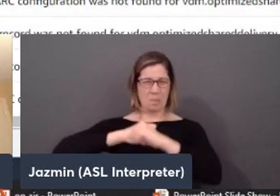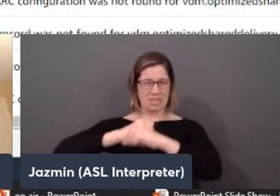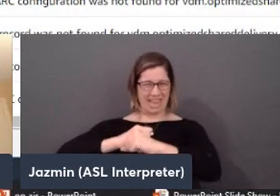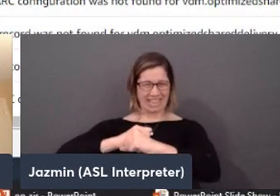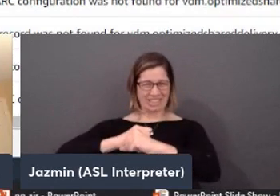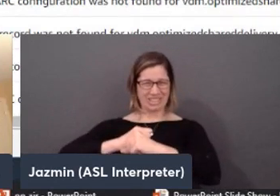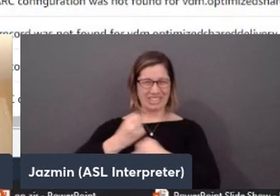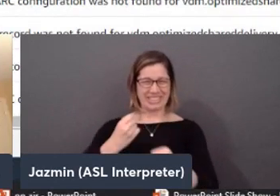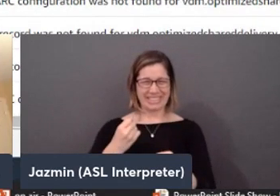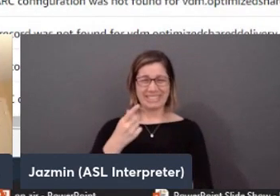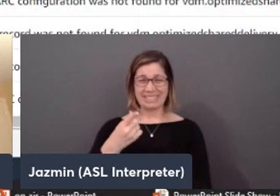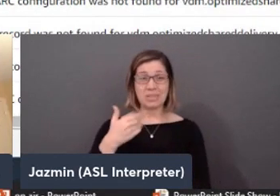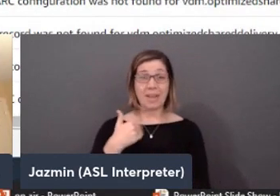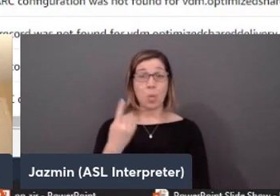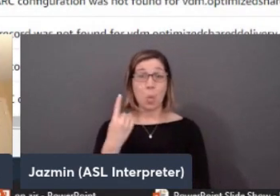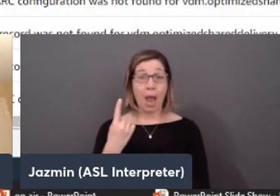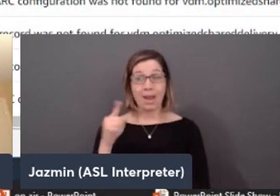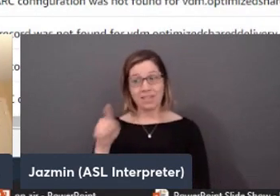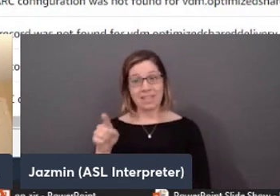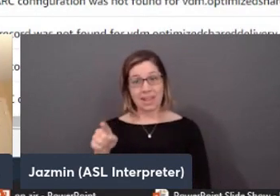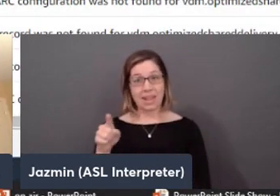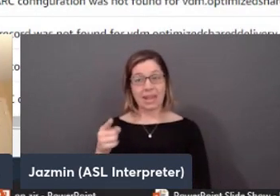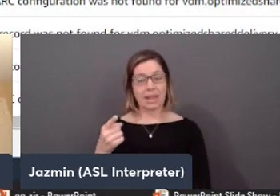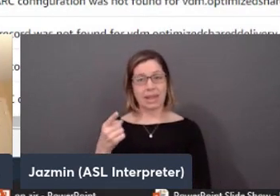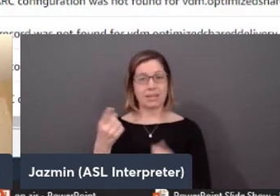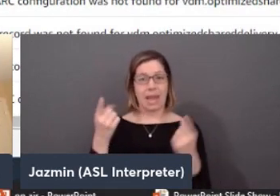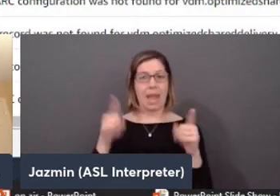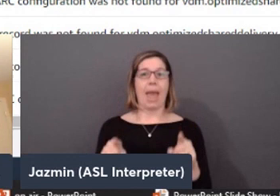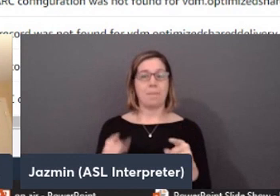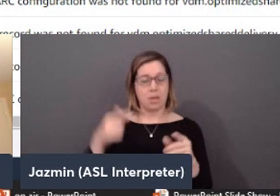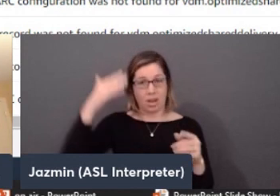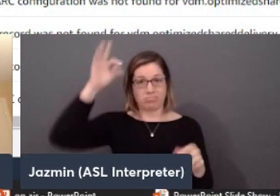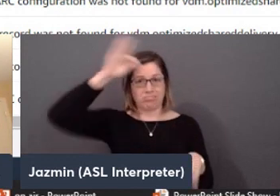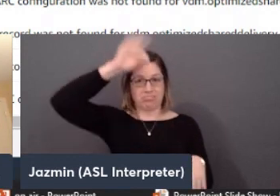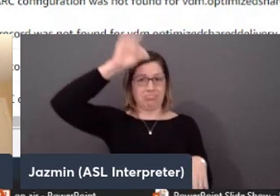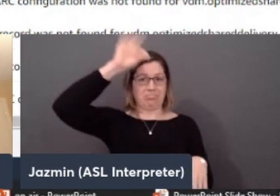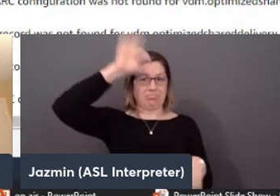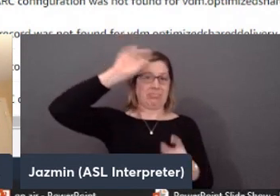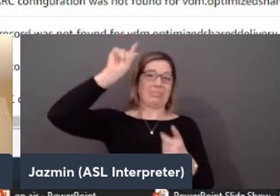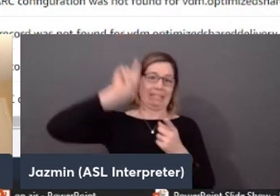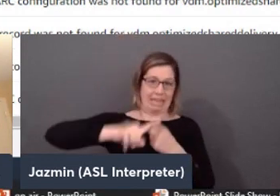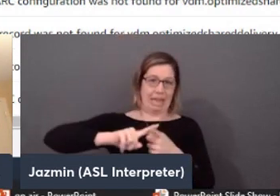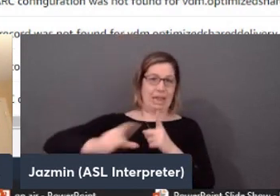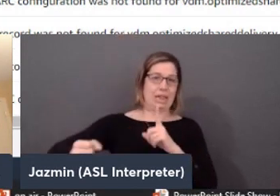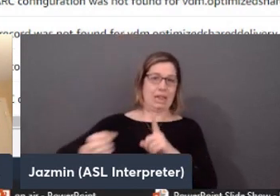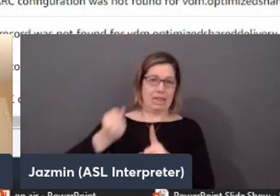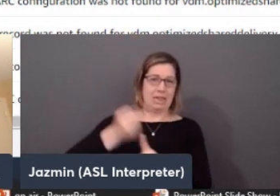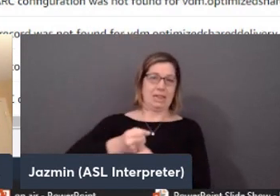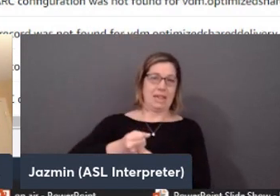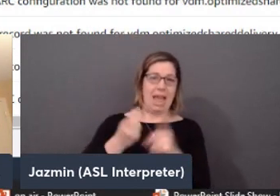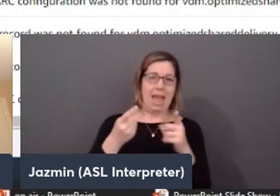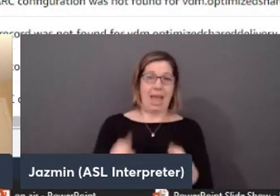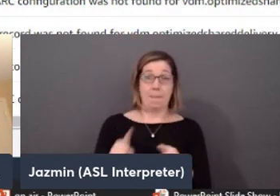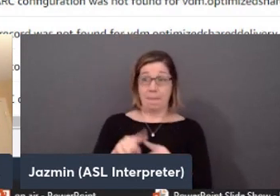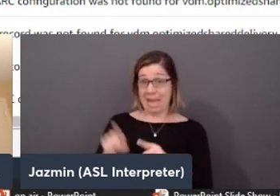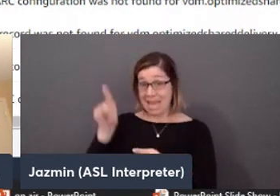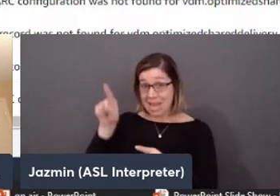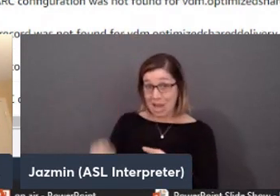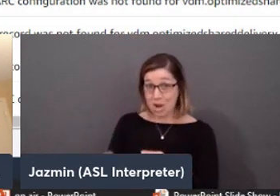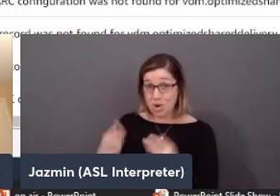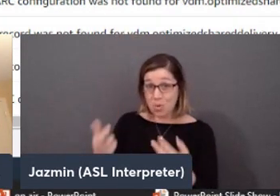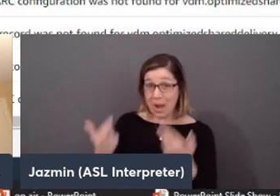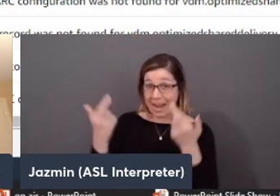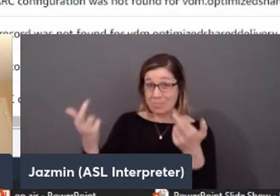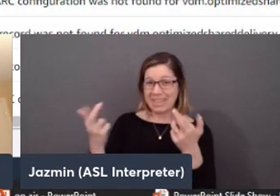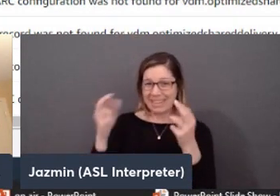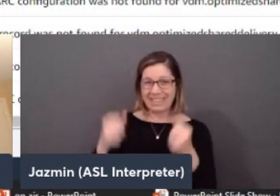might have one of these go down and you don't know for a while, right? Until something happens. But here with the recommendations, you can see, and